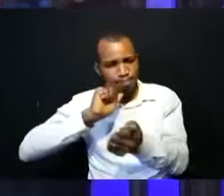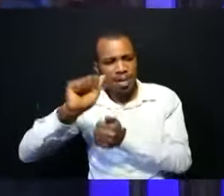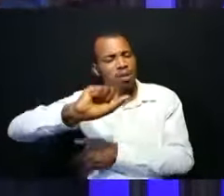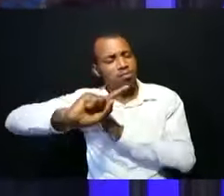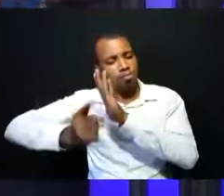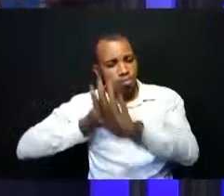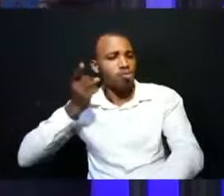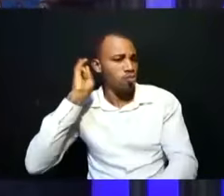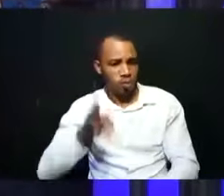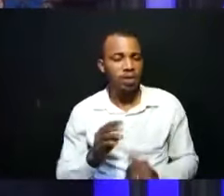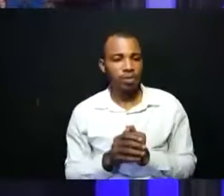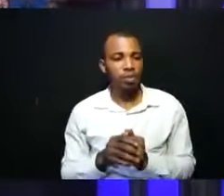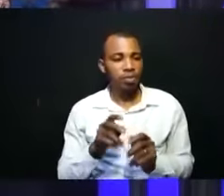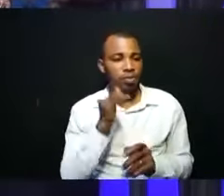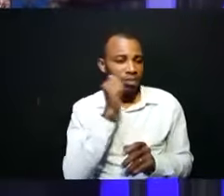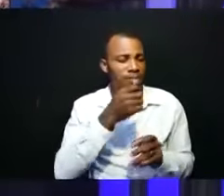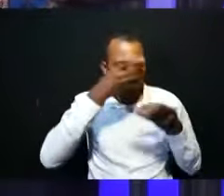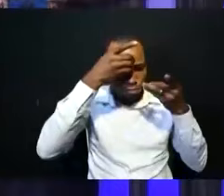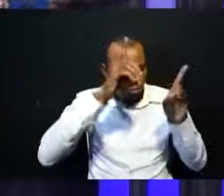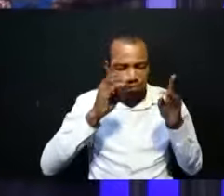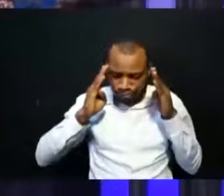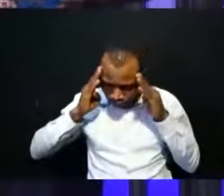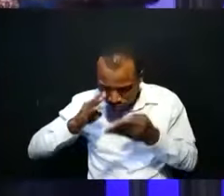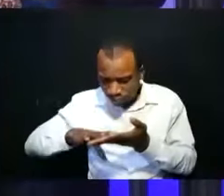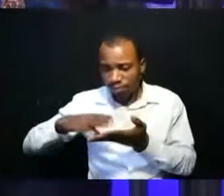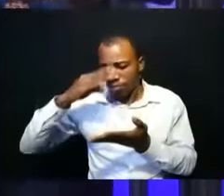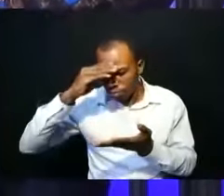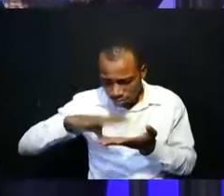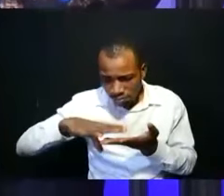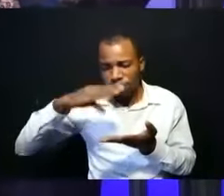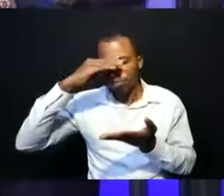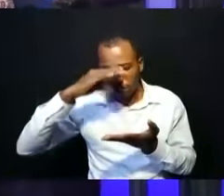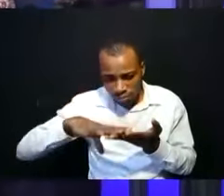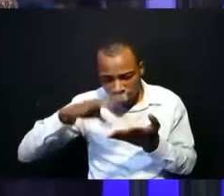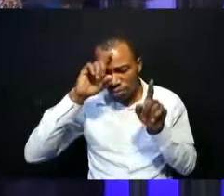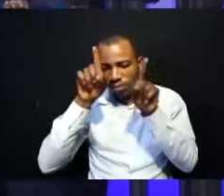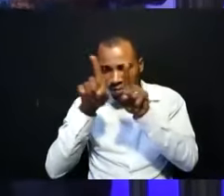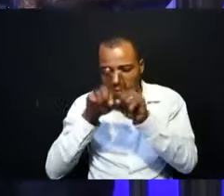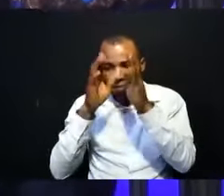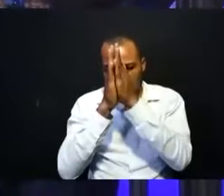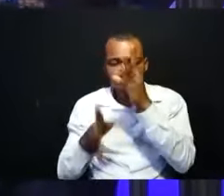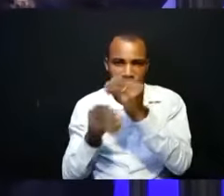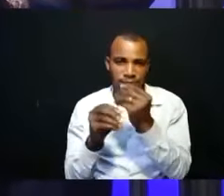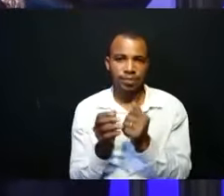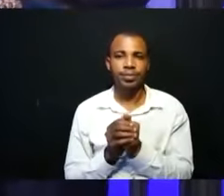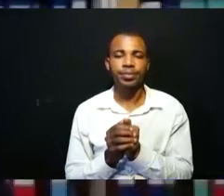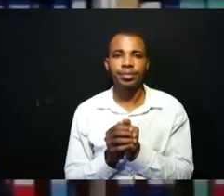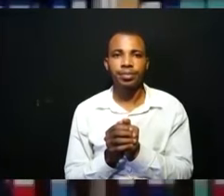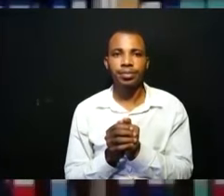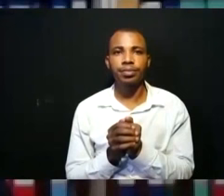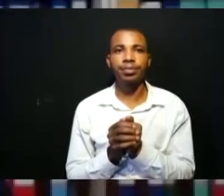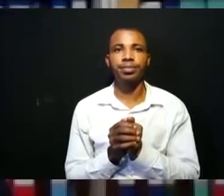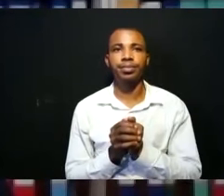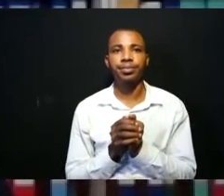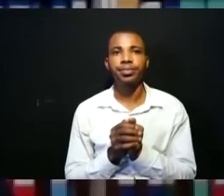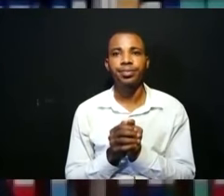decided to study. And she studied. Na sukupon na wakwa kwashin muno na ensohwe bebre o wa opese oye